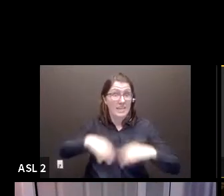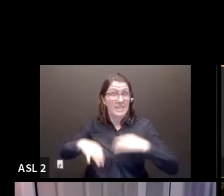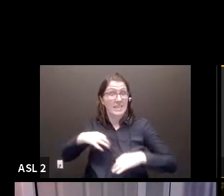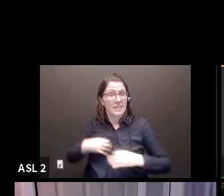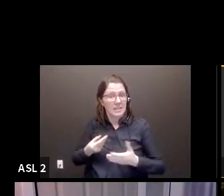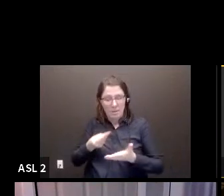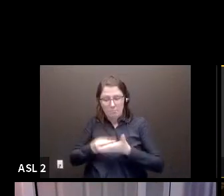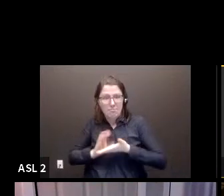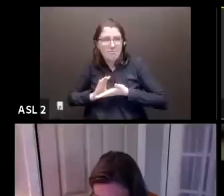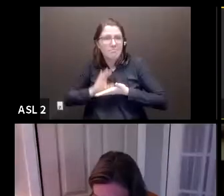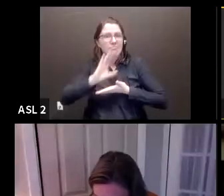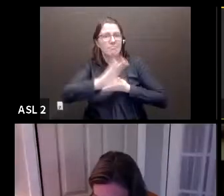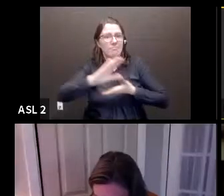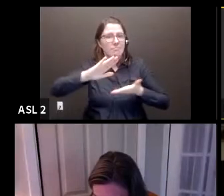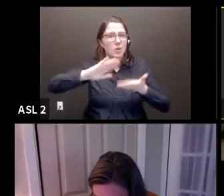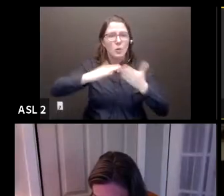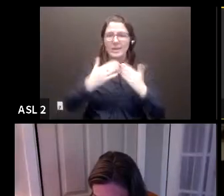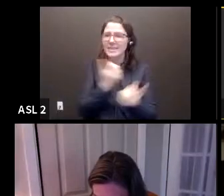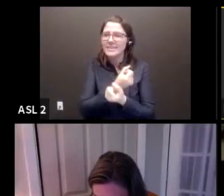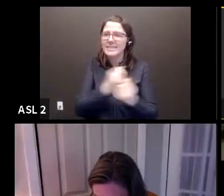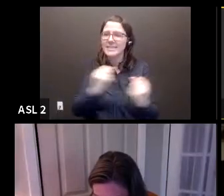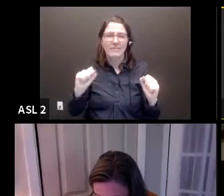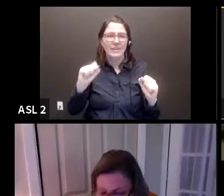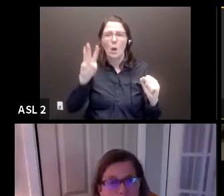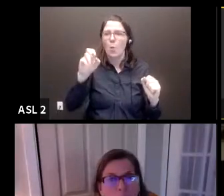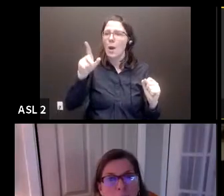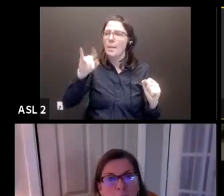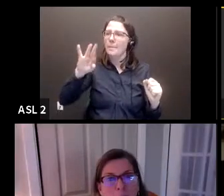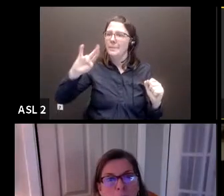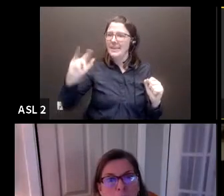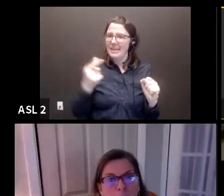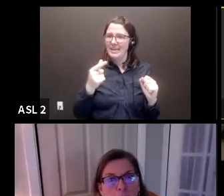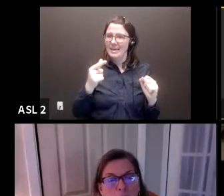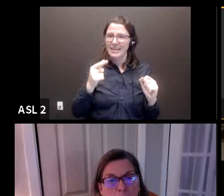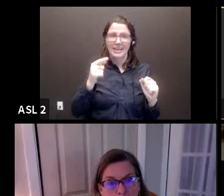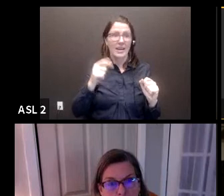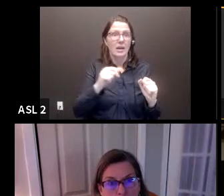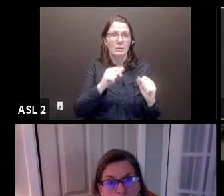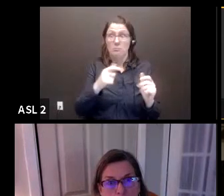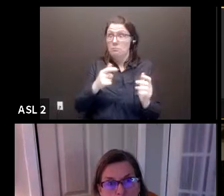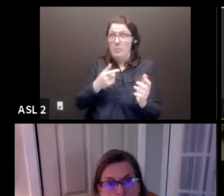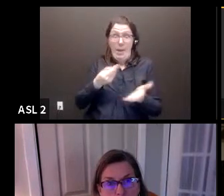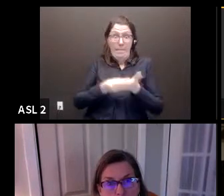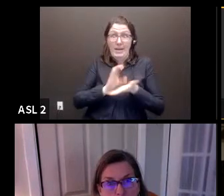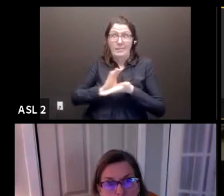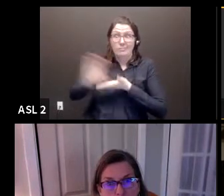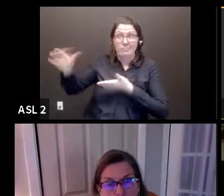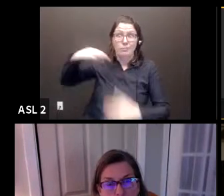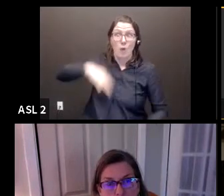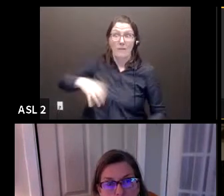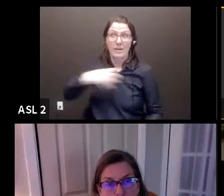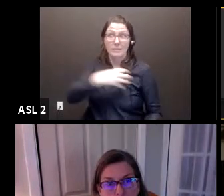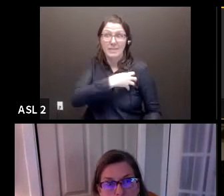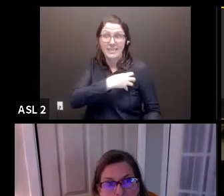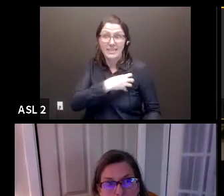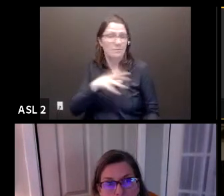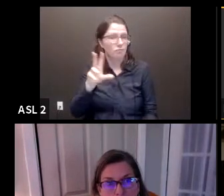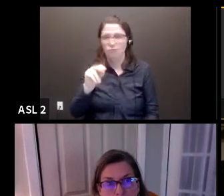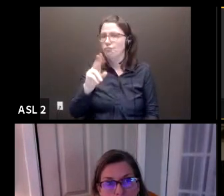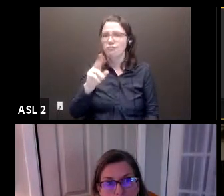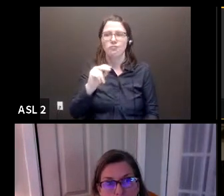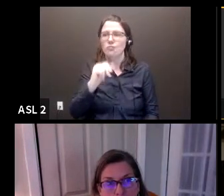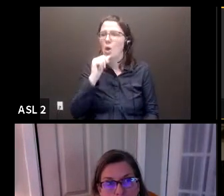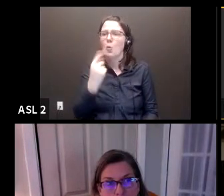implementation none of that needs to come to the police service by the way not one dollar not one cent of that needs to come to the police